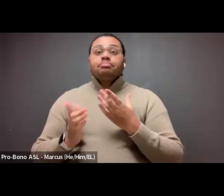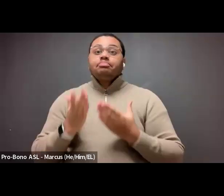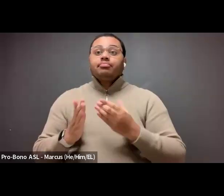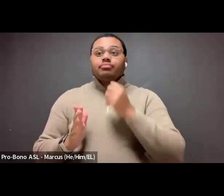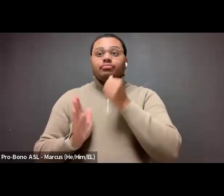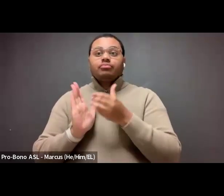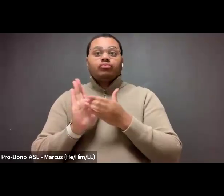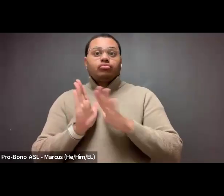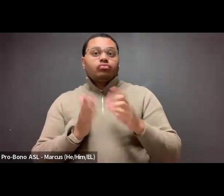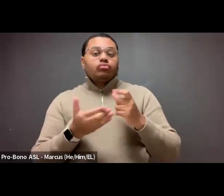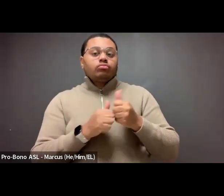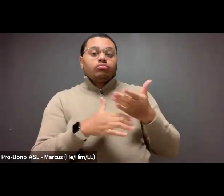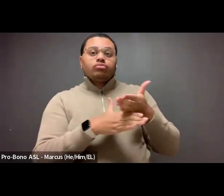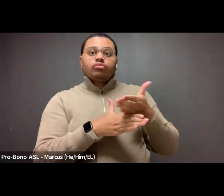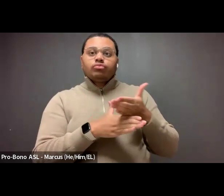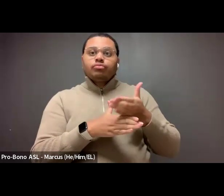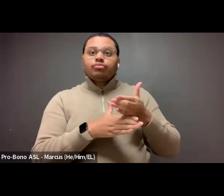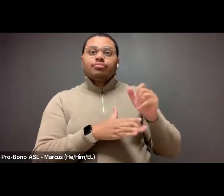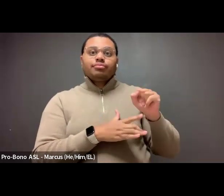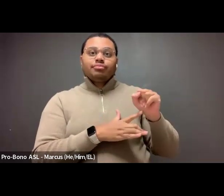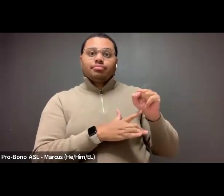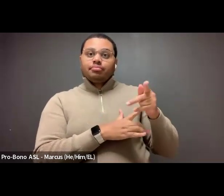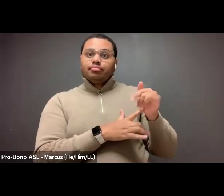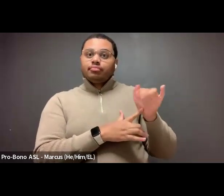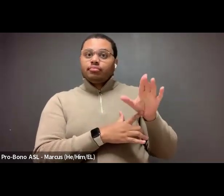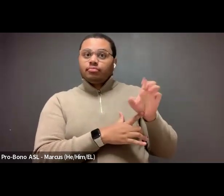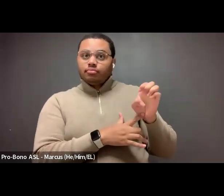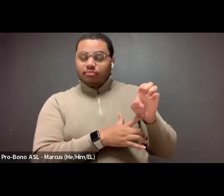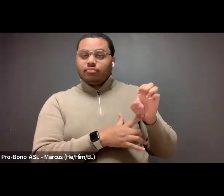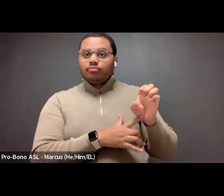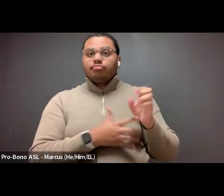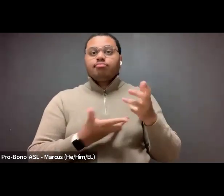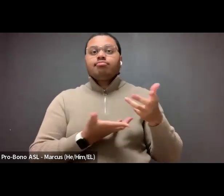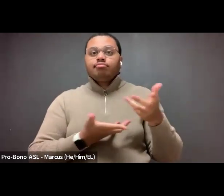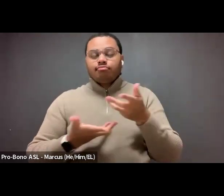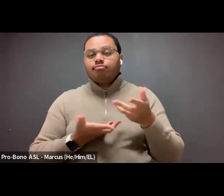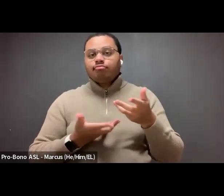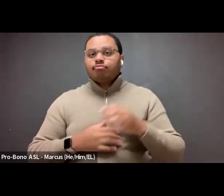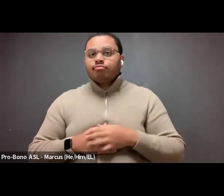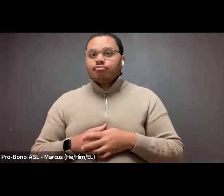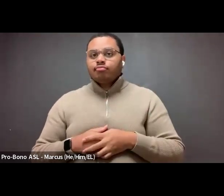space, that one is shared in the space to be used.